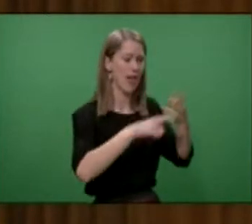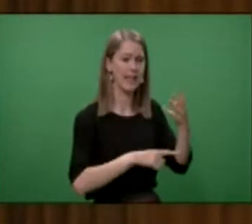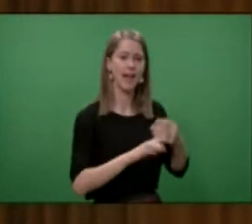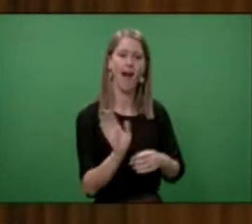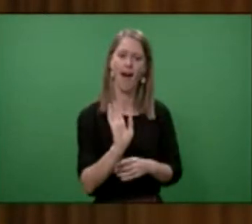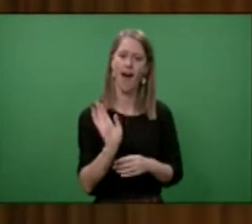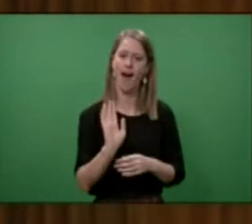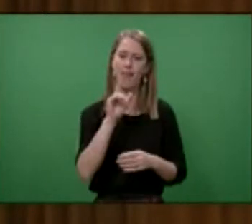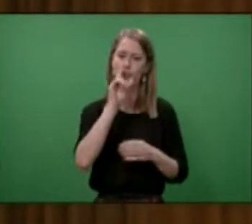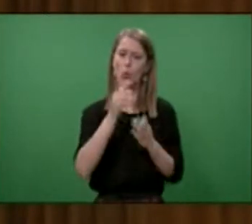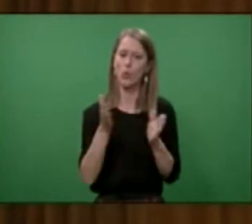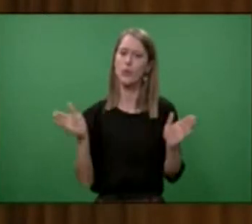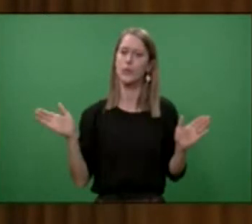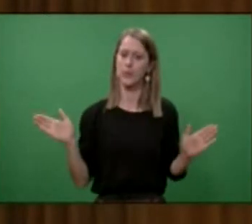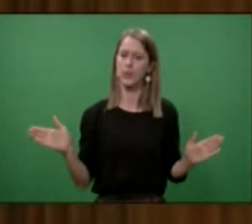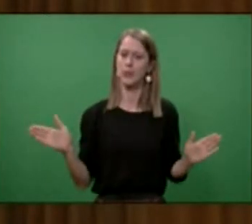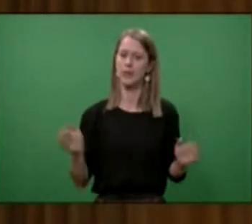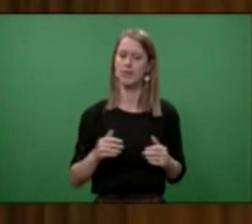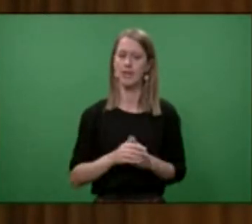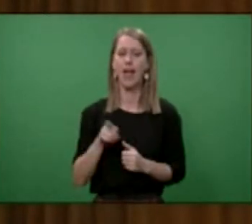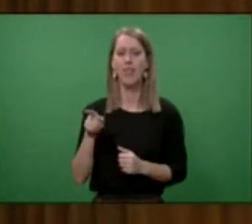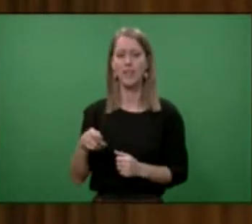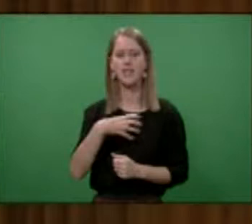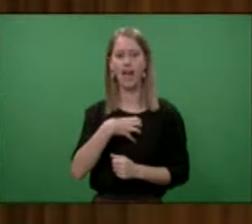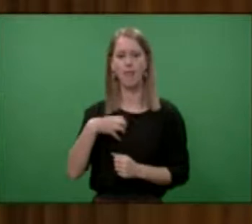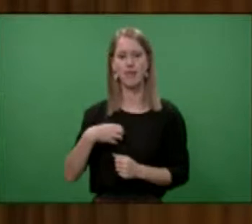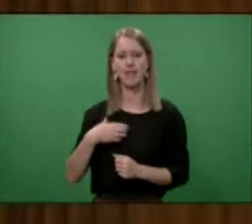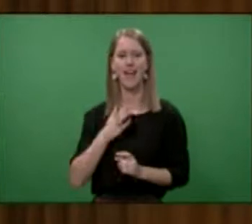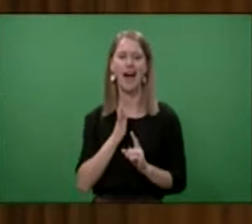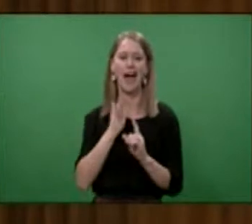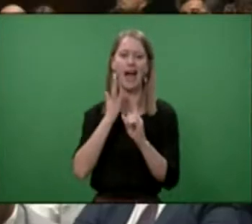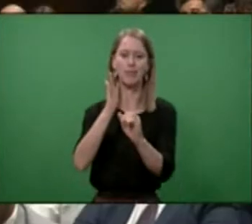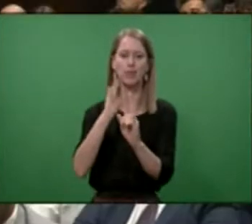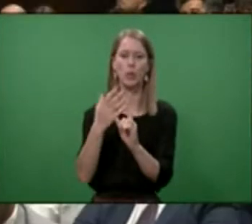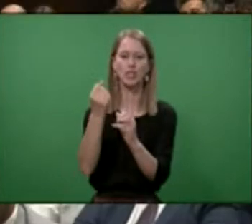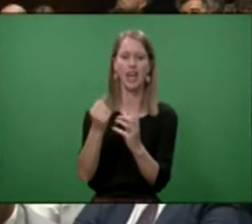not mark the full extent of what this government means to do.